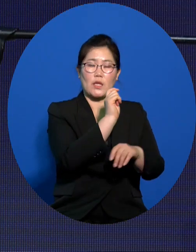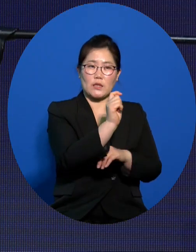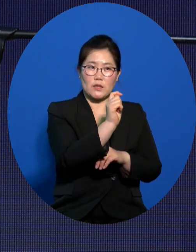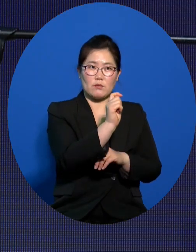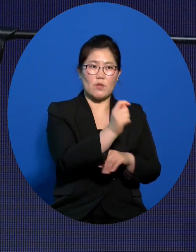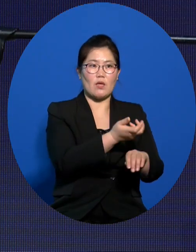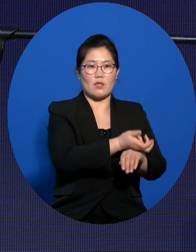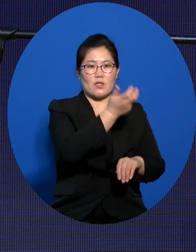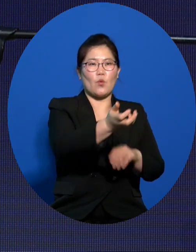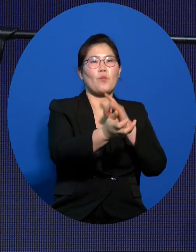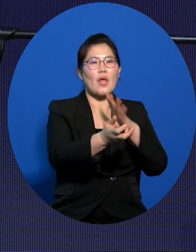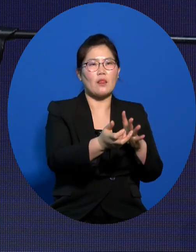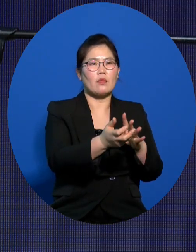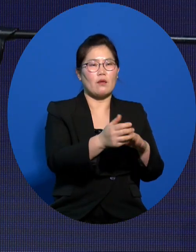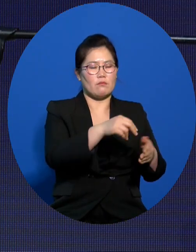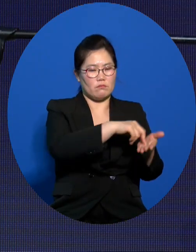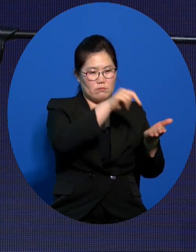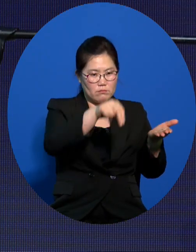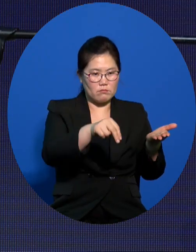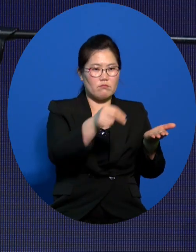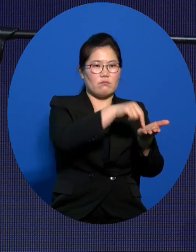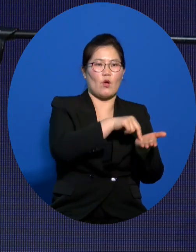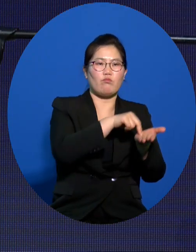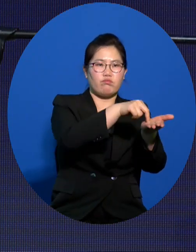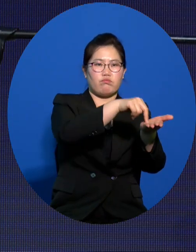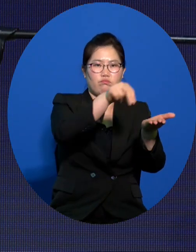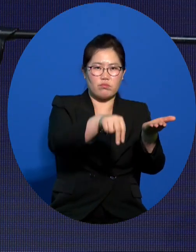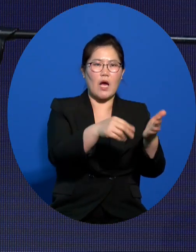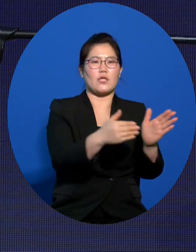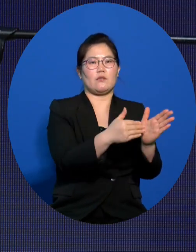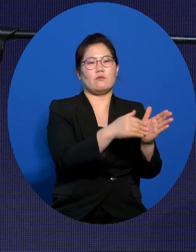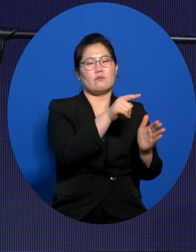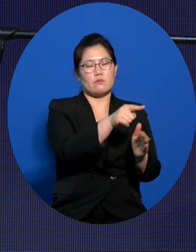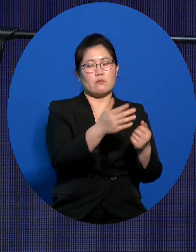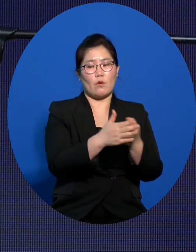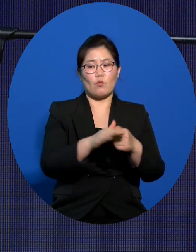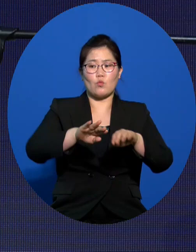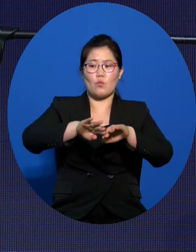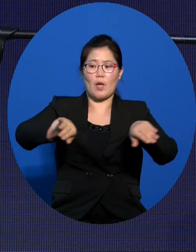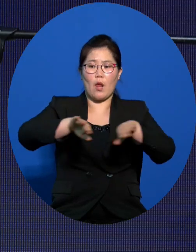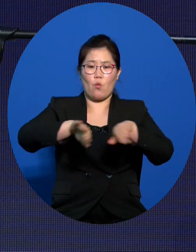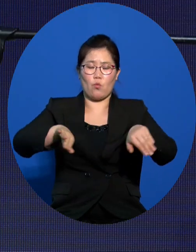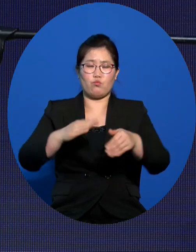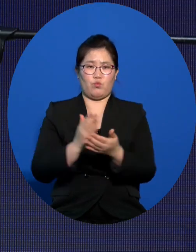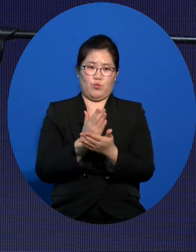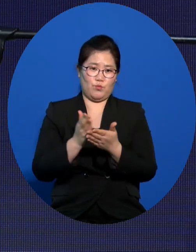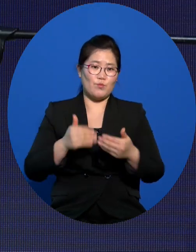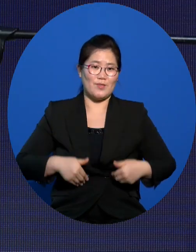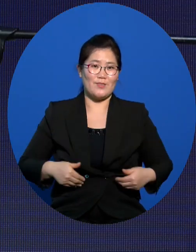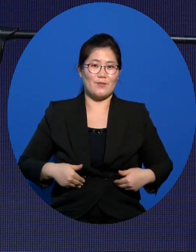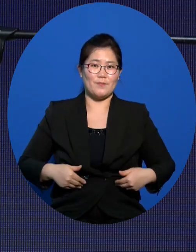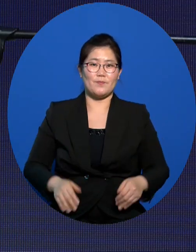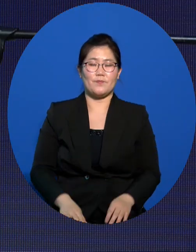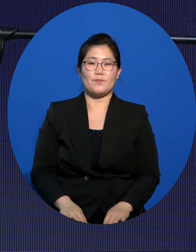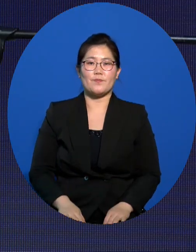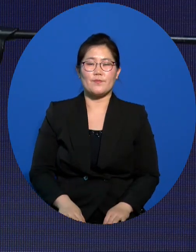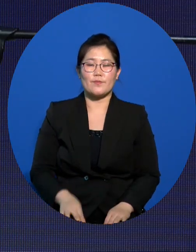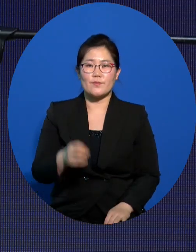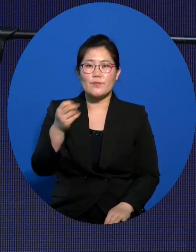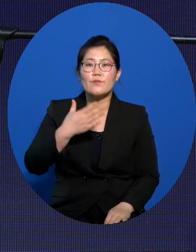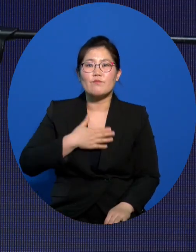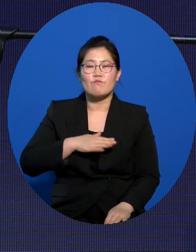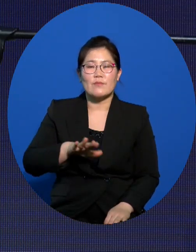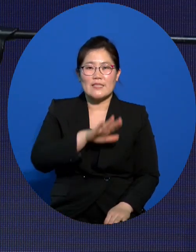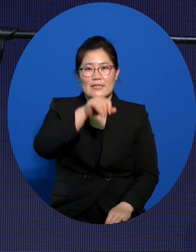venue or the target location that the people want to go to. It's a little different from the Mobility Support Center that is